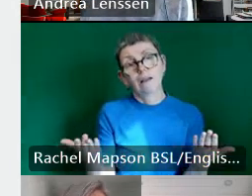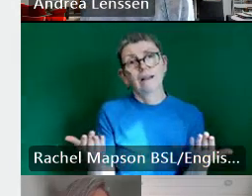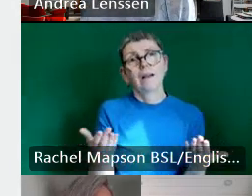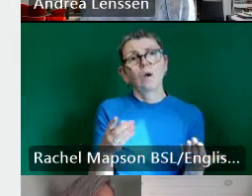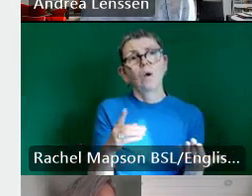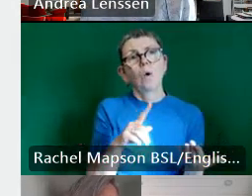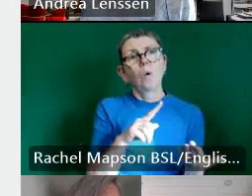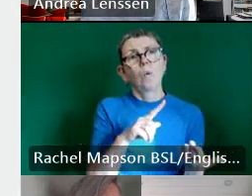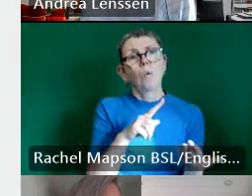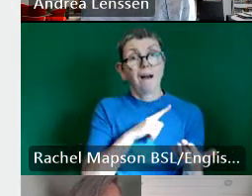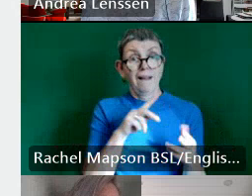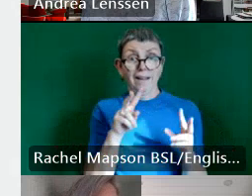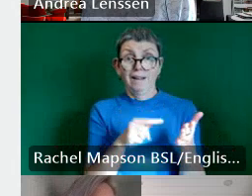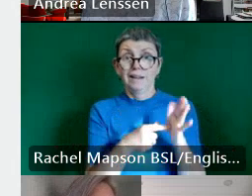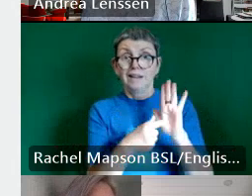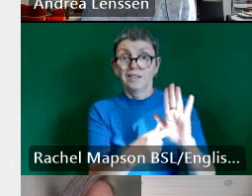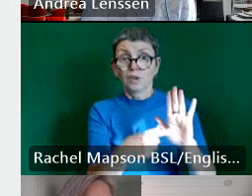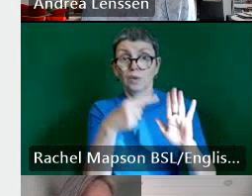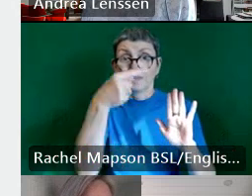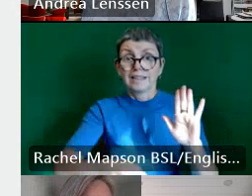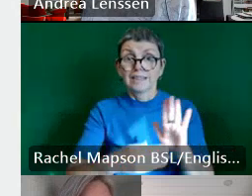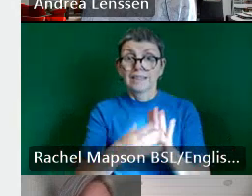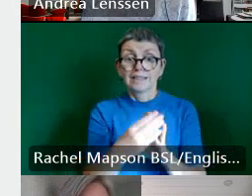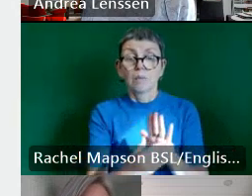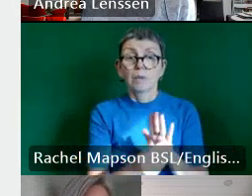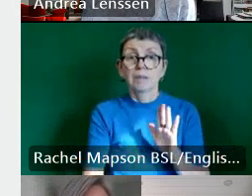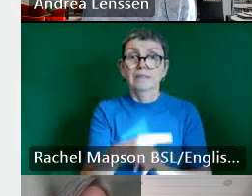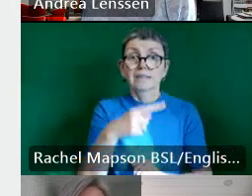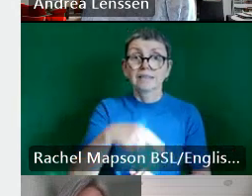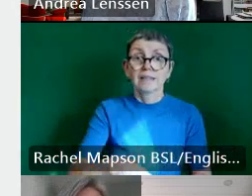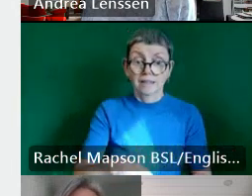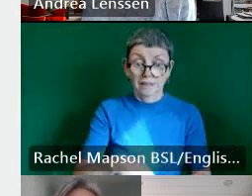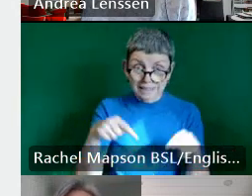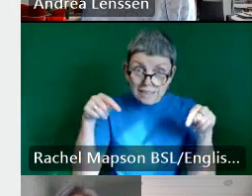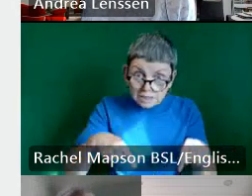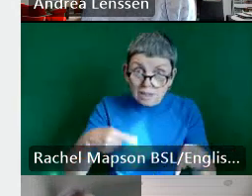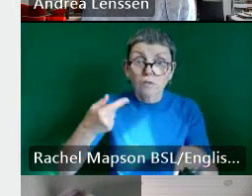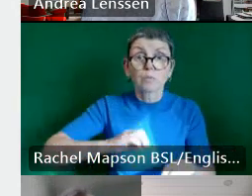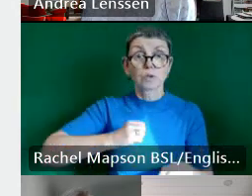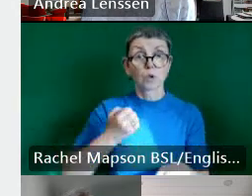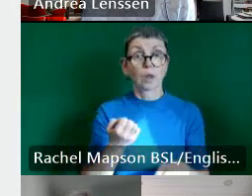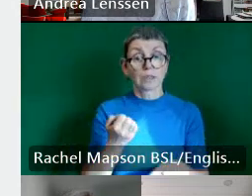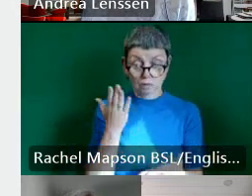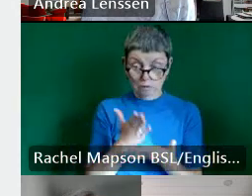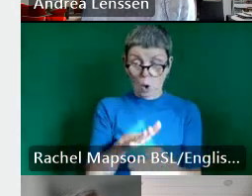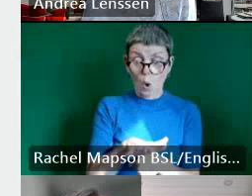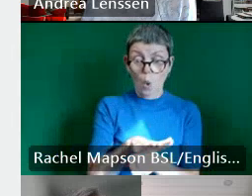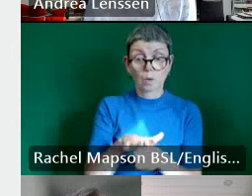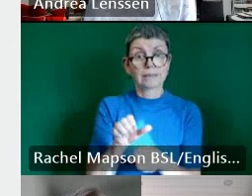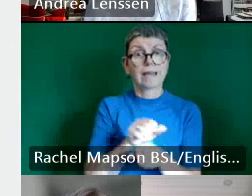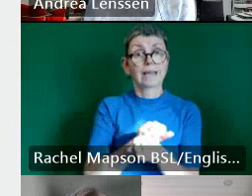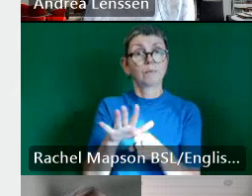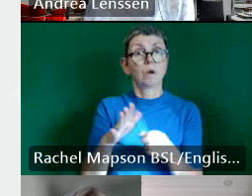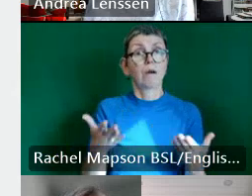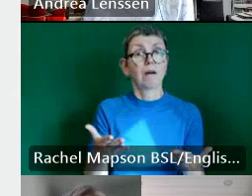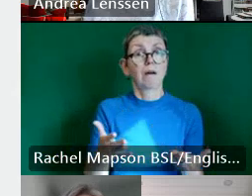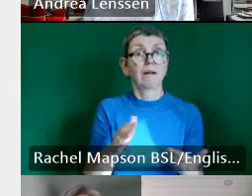I show this data because this is something that is in Scotland. This is something that's very local. This is not, oh, that